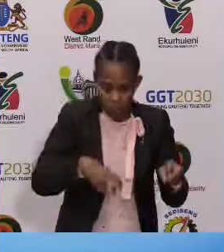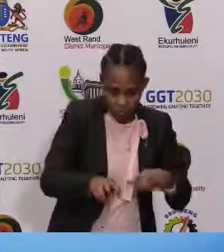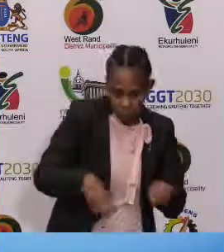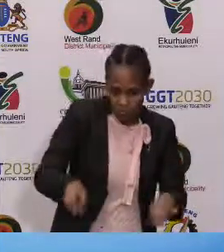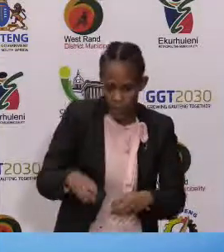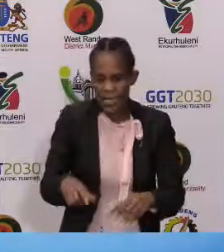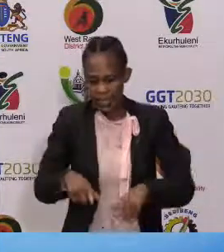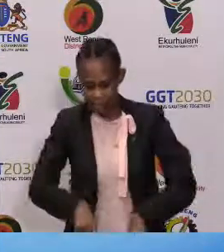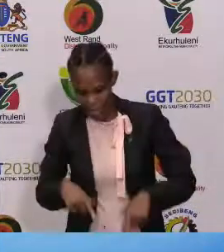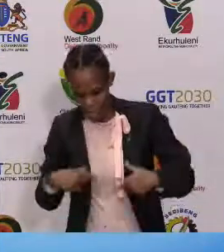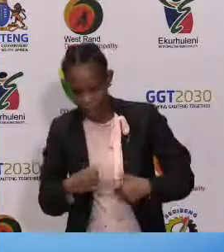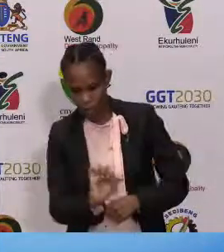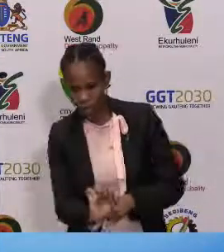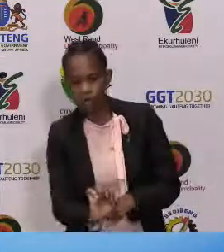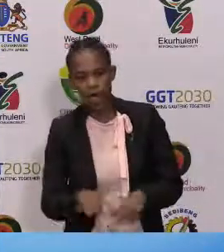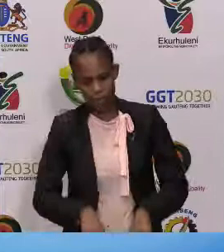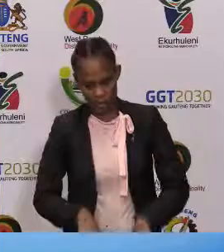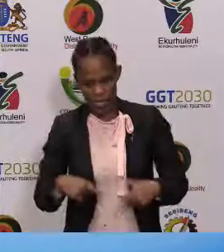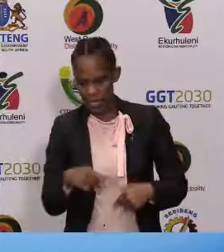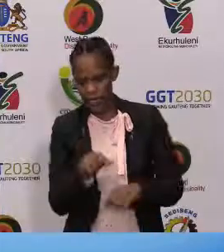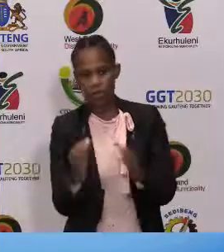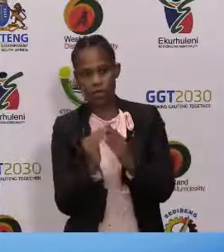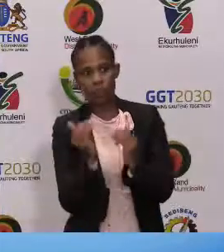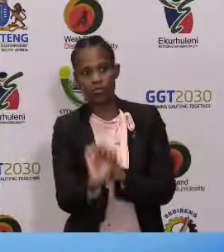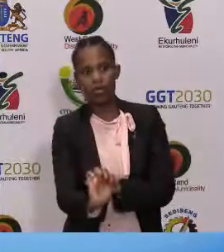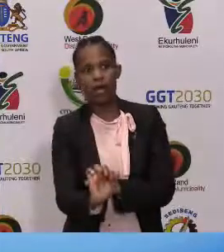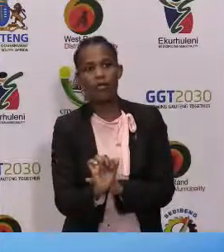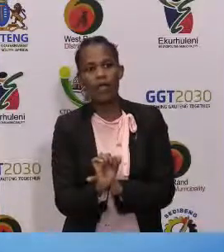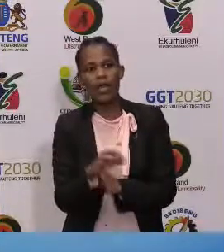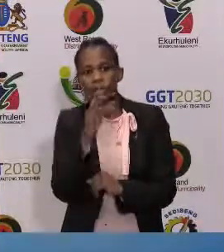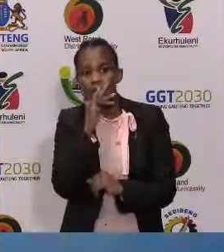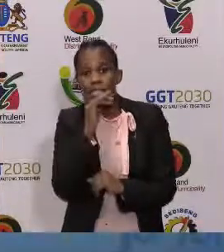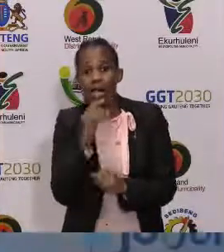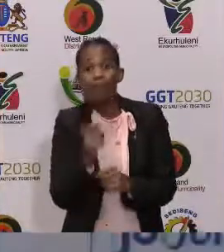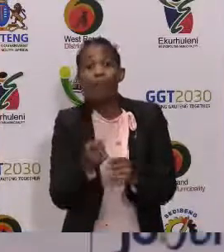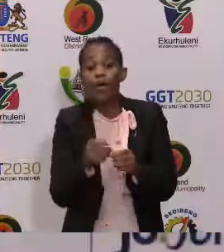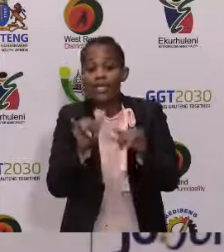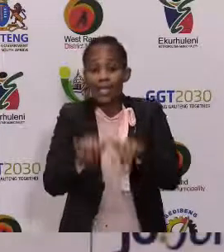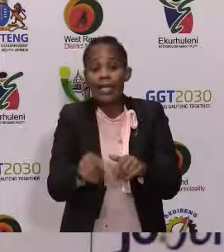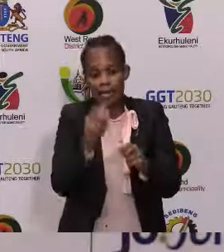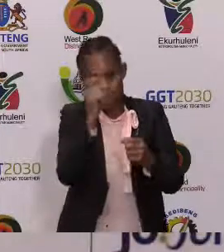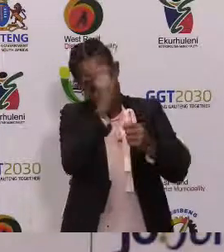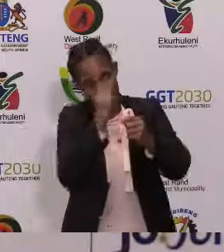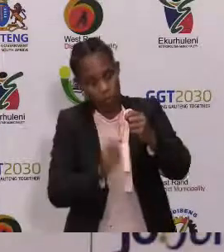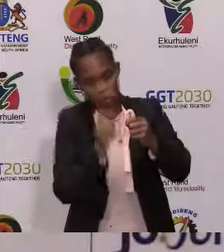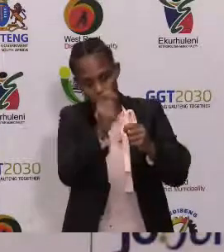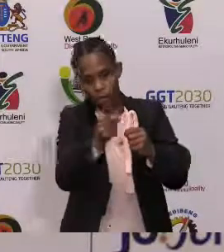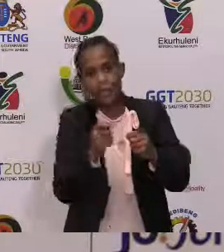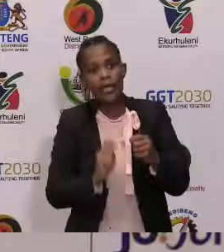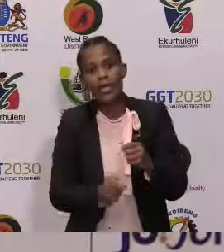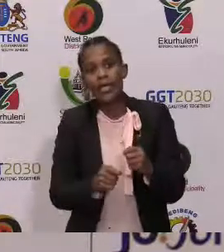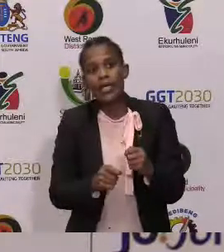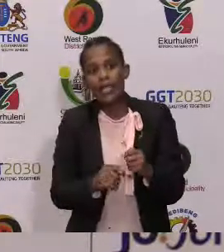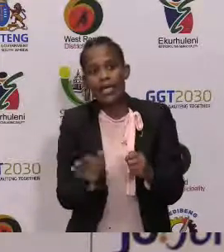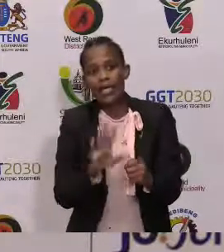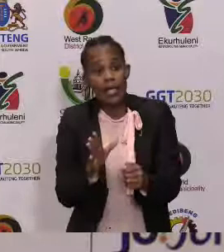living conditions. Interestingly, people that are living in informal settlements were less likely to be infected than people that are living